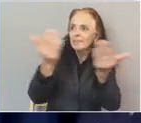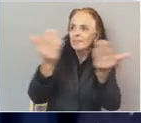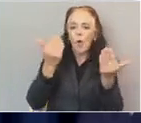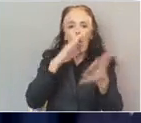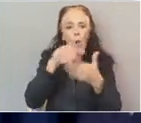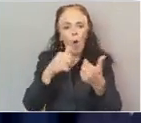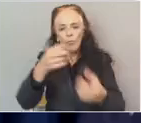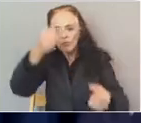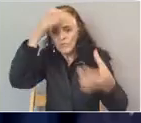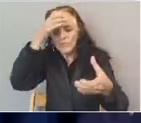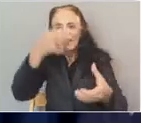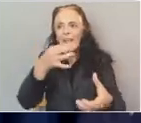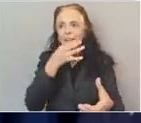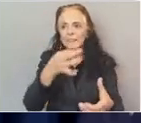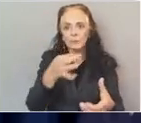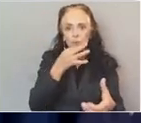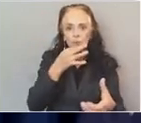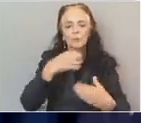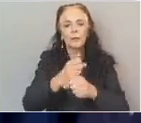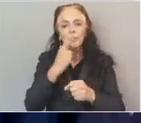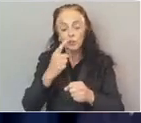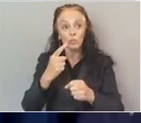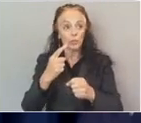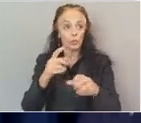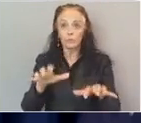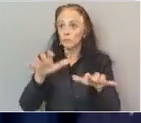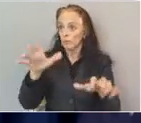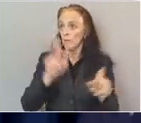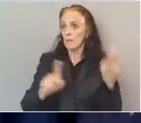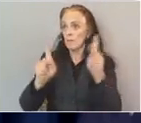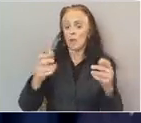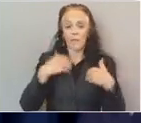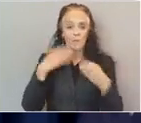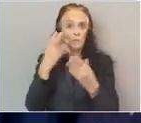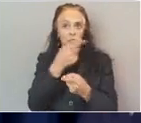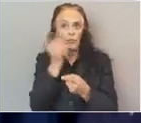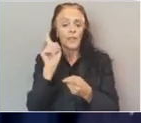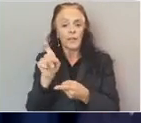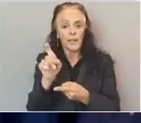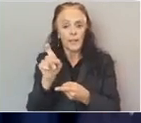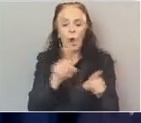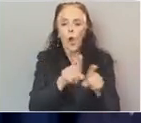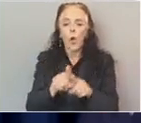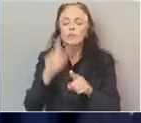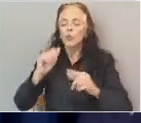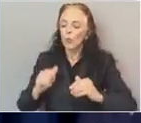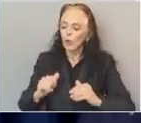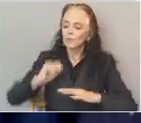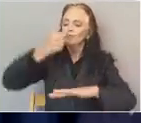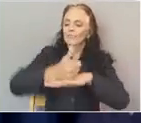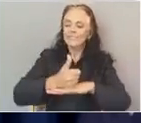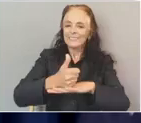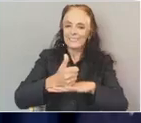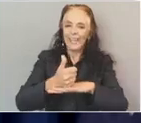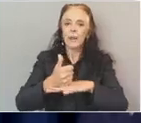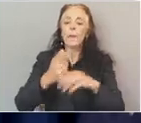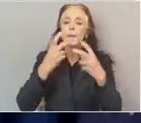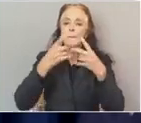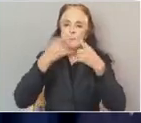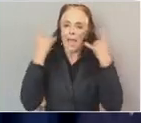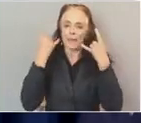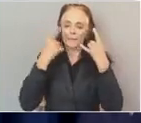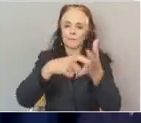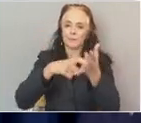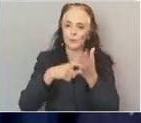deserve. And put in place a nationwide mask mandate. Because in